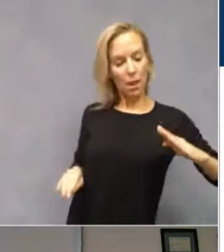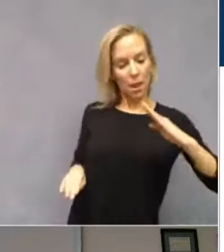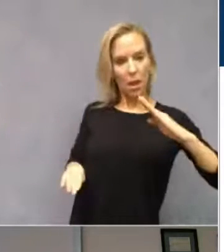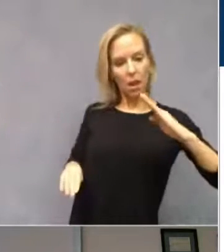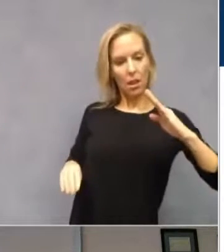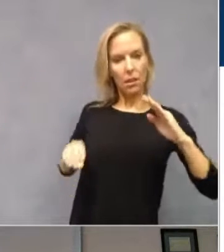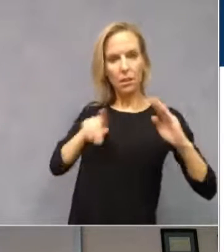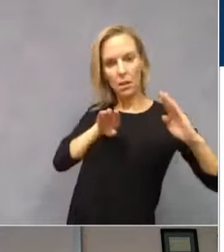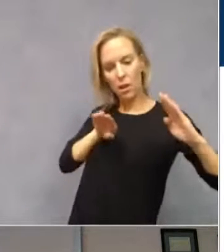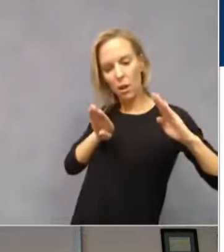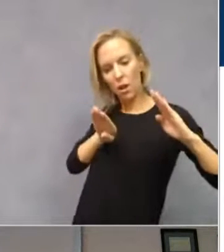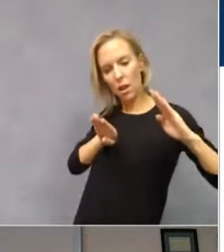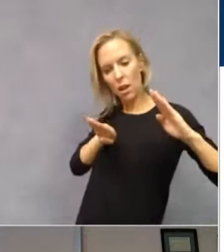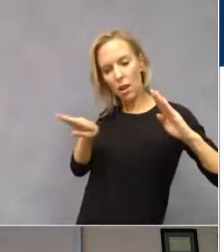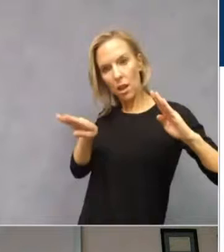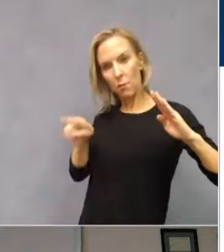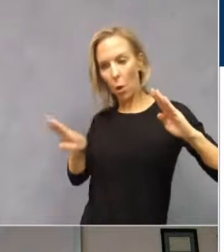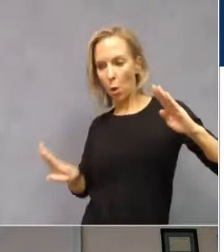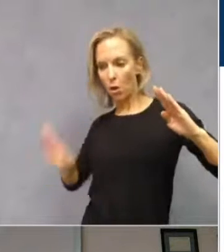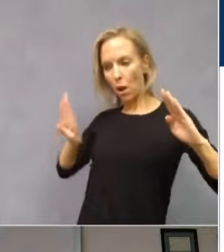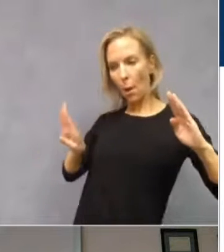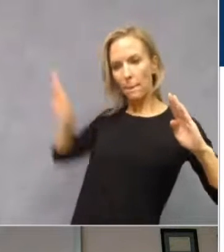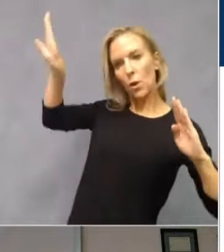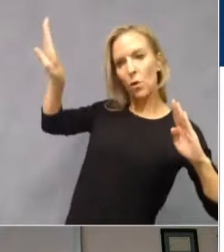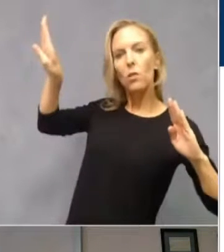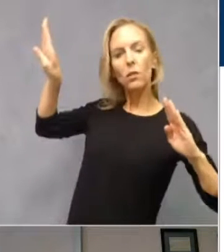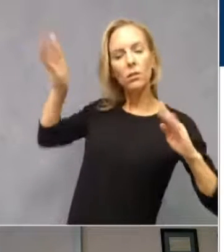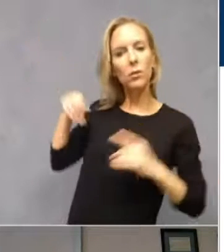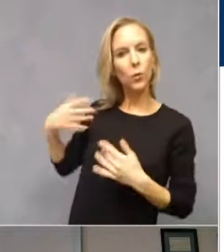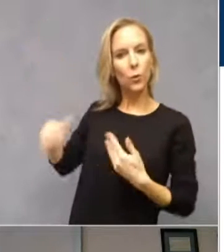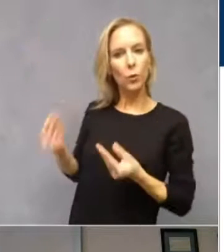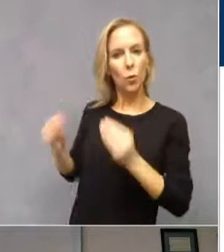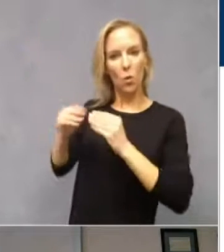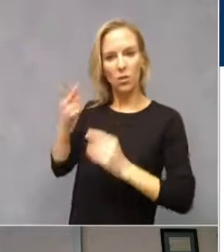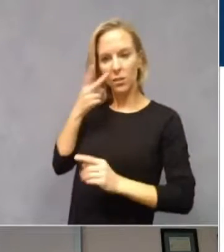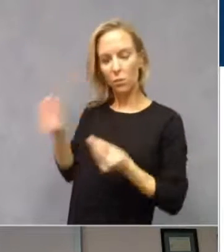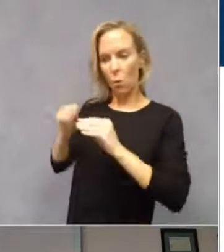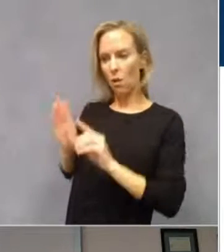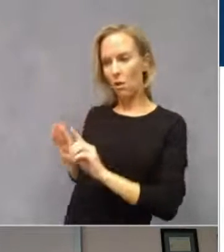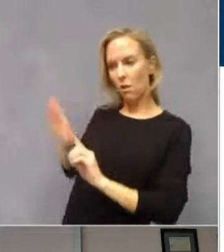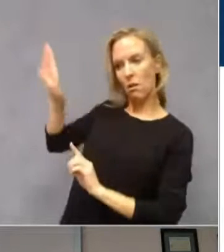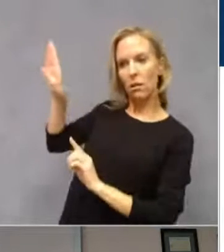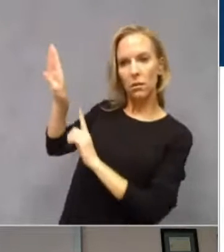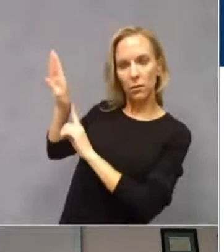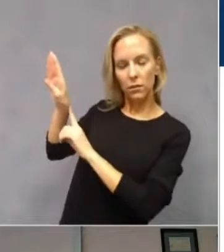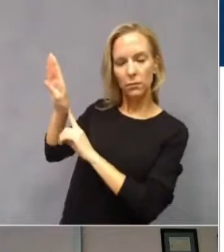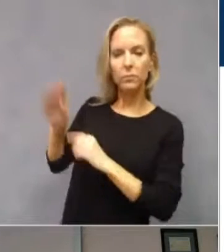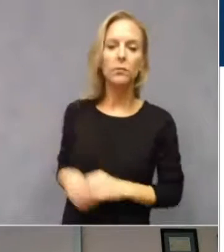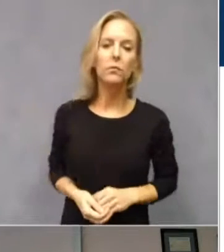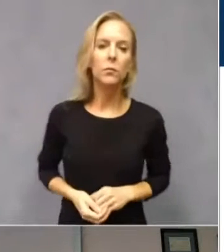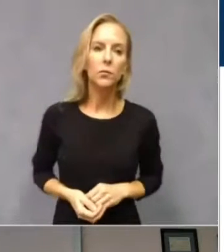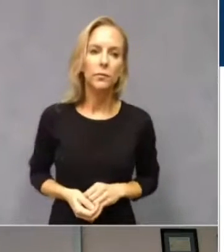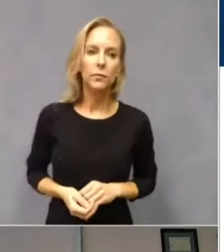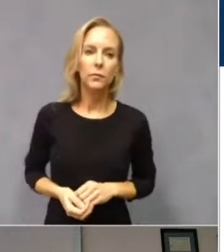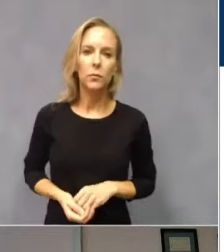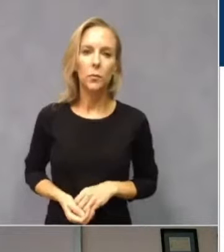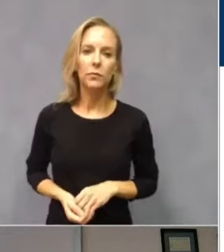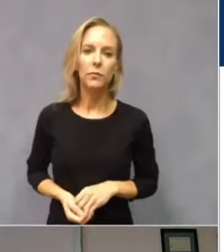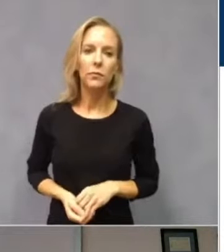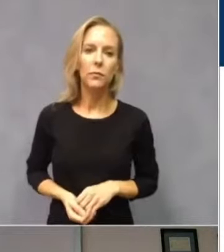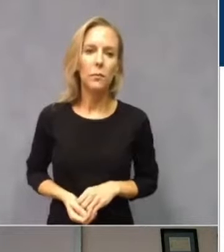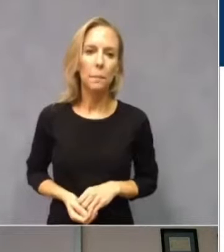this differently in 2 more slides, and I'm going to draw some other conclusions. If we could have the next slide, please, Jim.